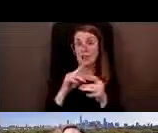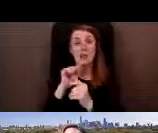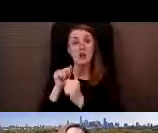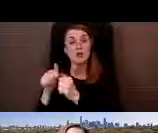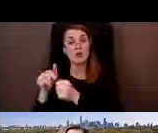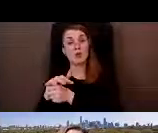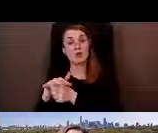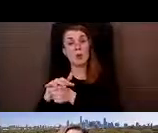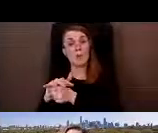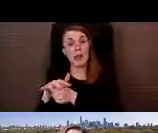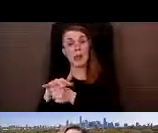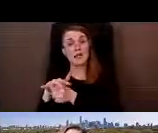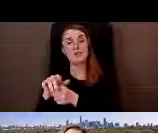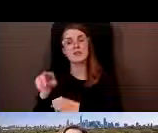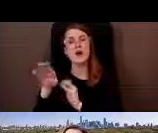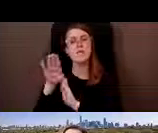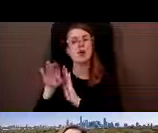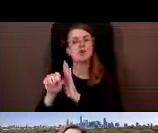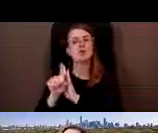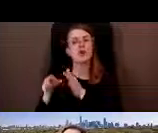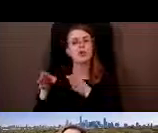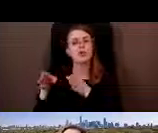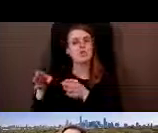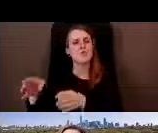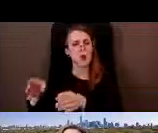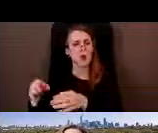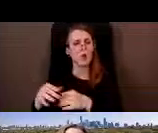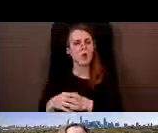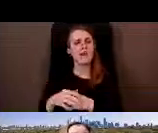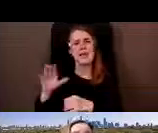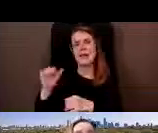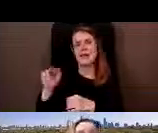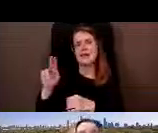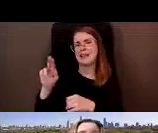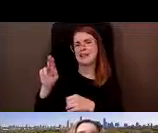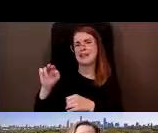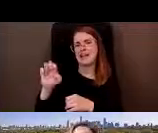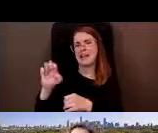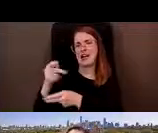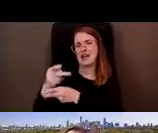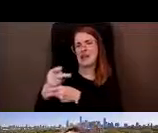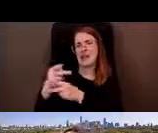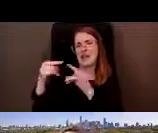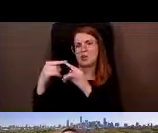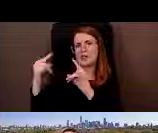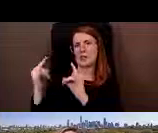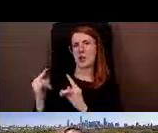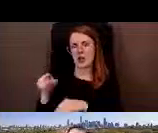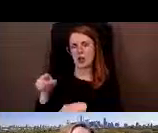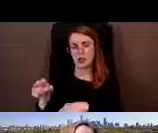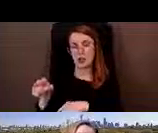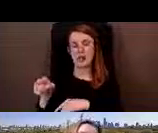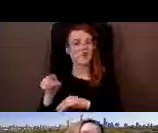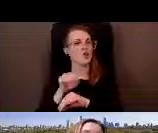is over there off of Barton Springs Road, and the caretaker's cottage. Removal of cars from Lunef Road,